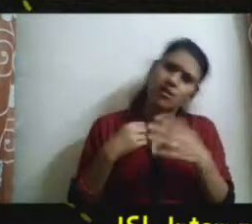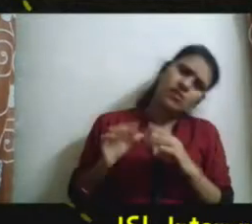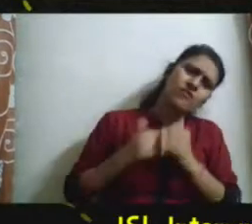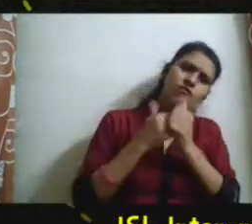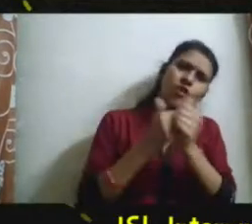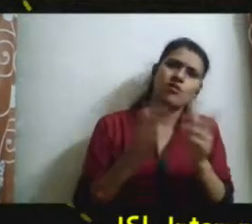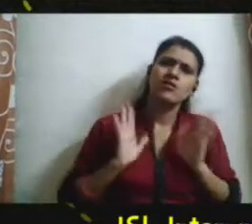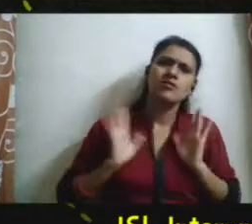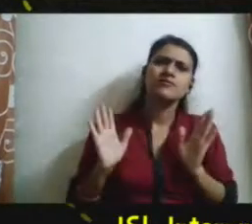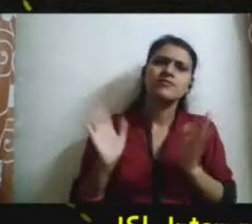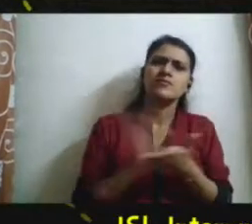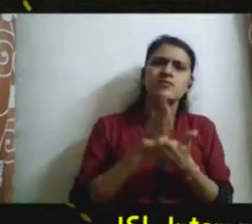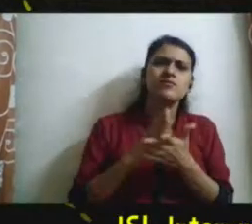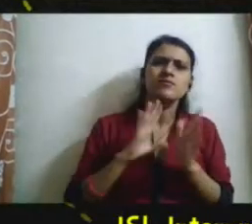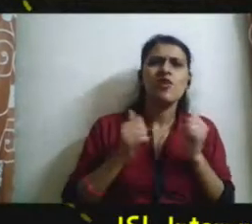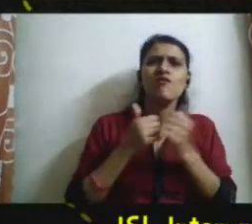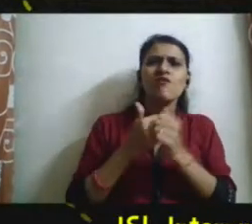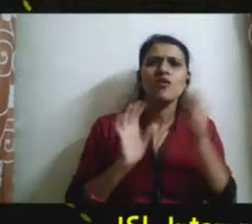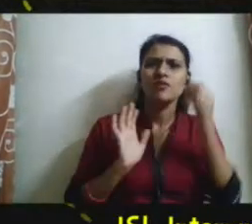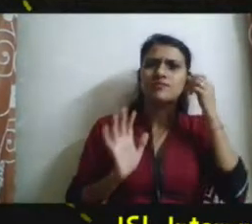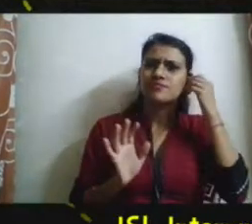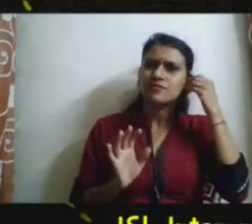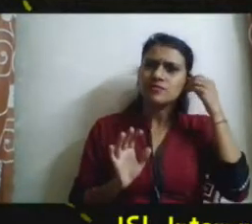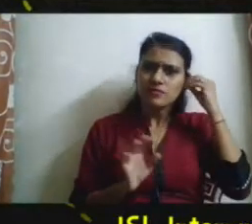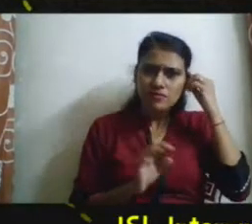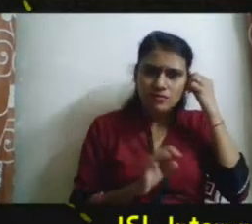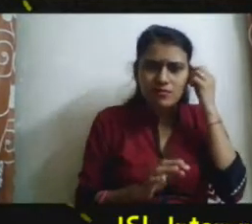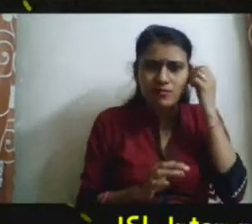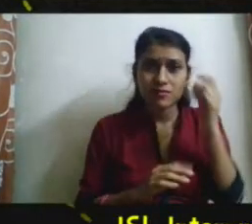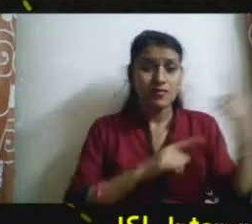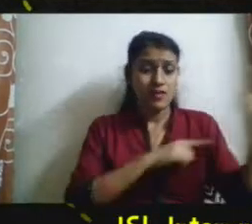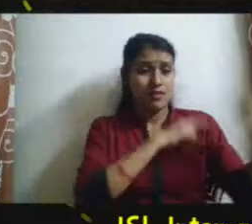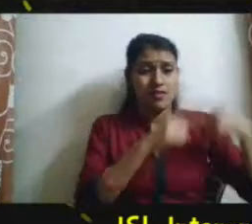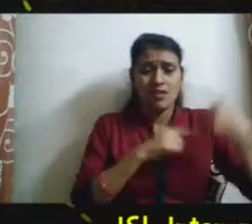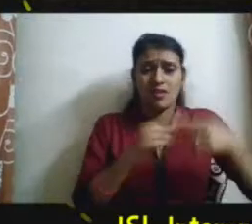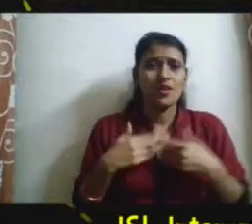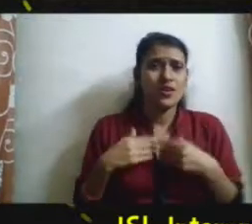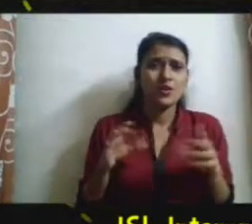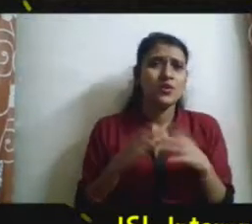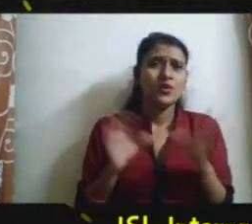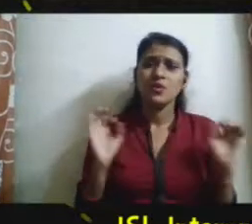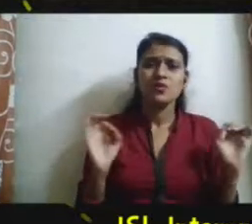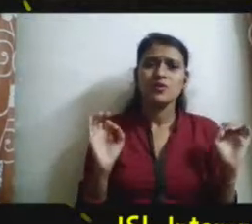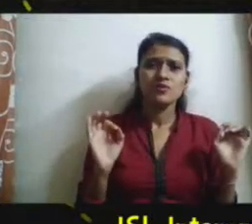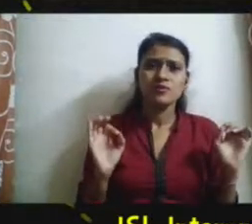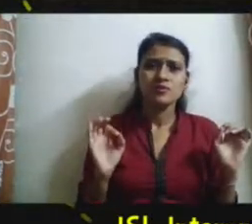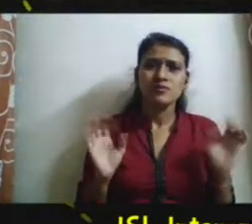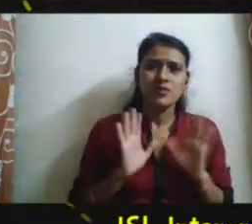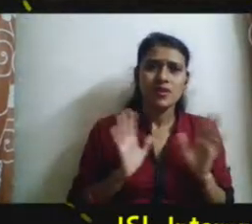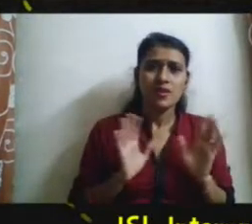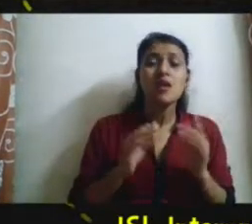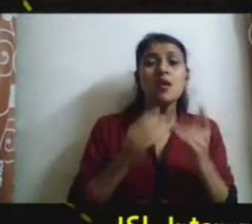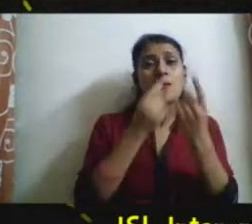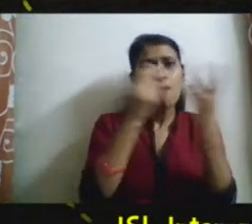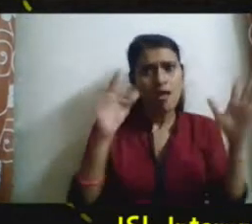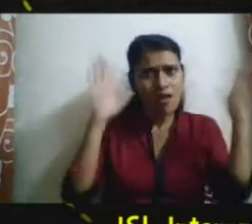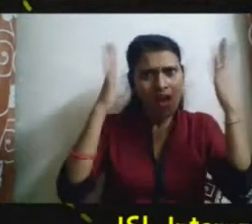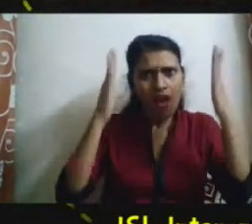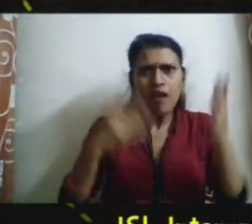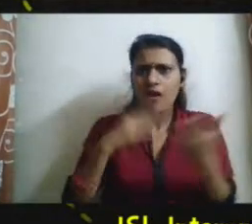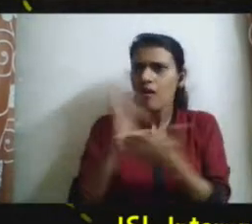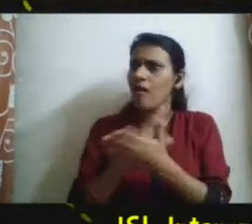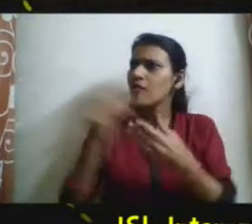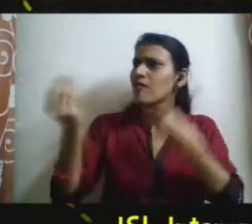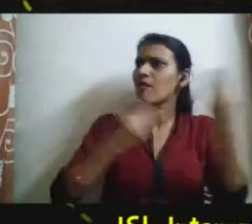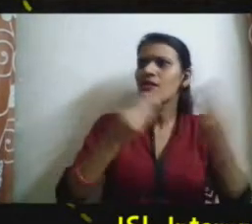and be able to sing despite not being from a Khandani background, and to have found a lot of appreciation from a lot of people.